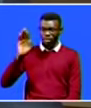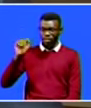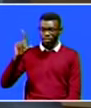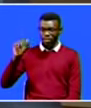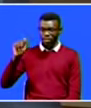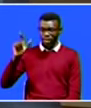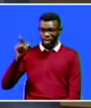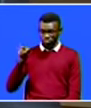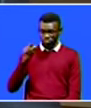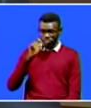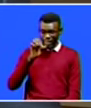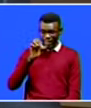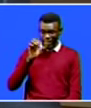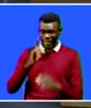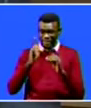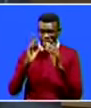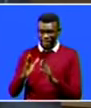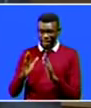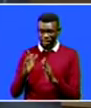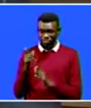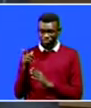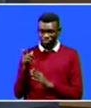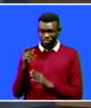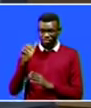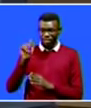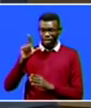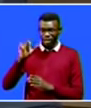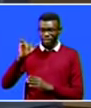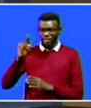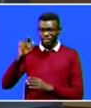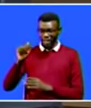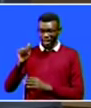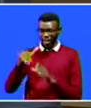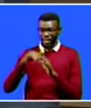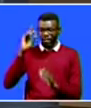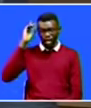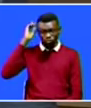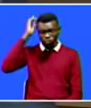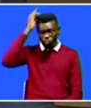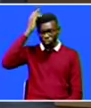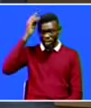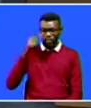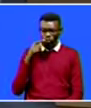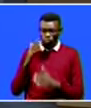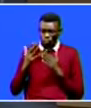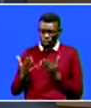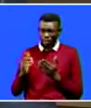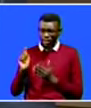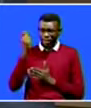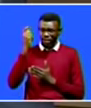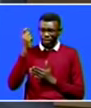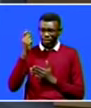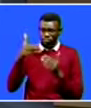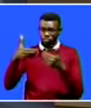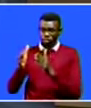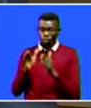of Al Aziza Exhibition Organizing Company based in Dubai, notes that the trade forum seeks to give Kenyan companies a